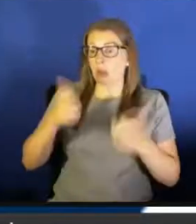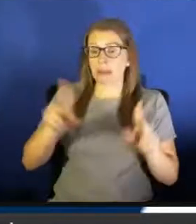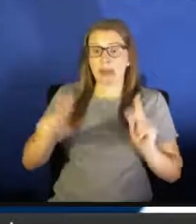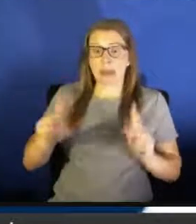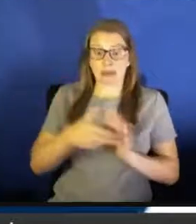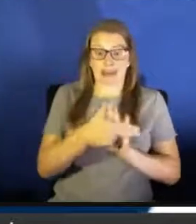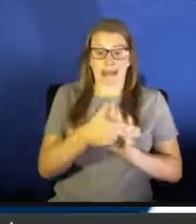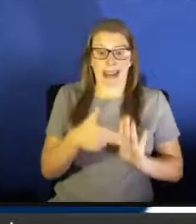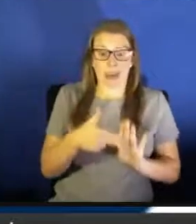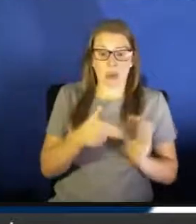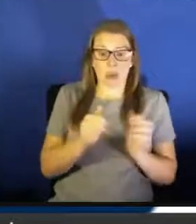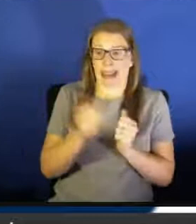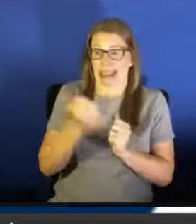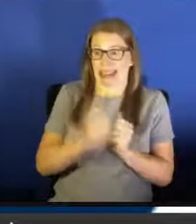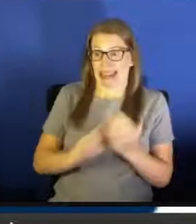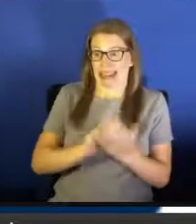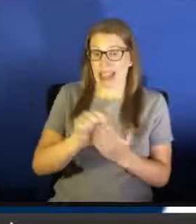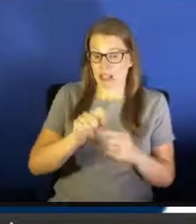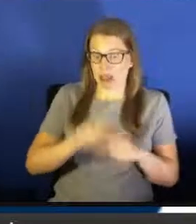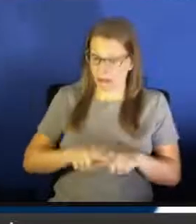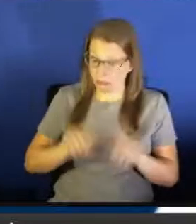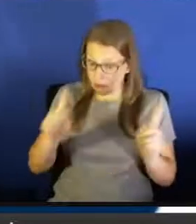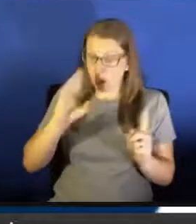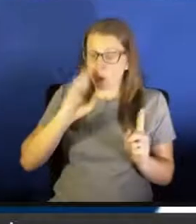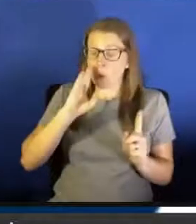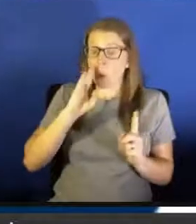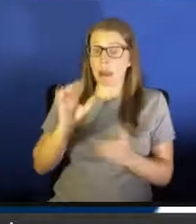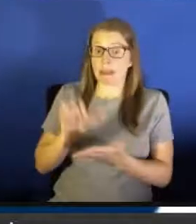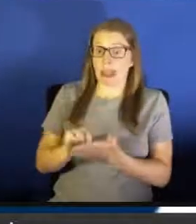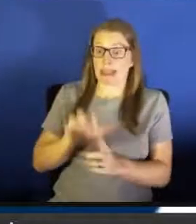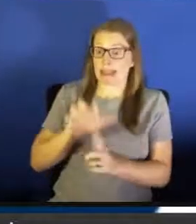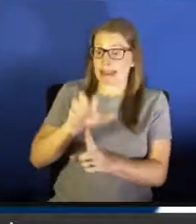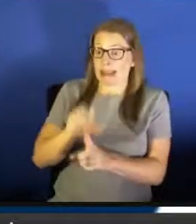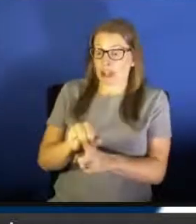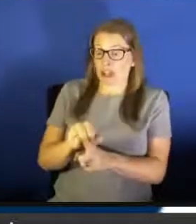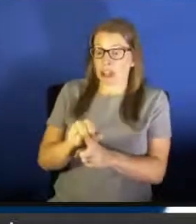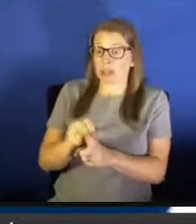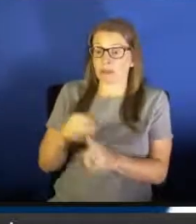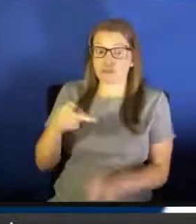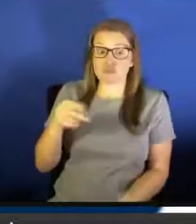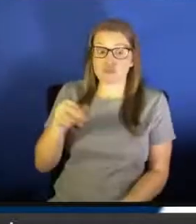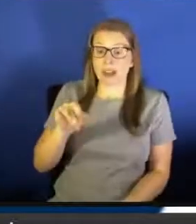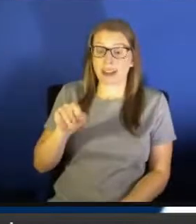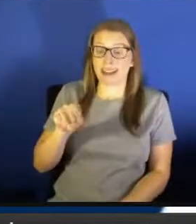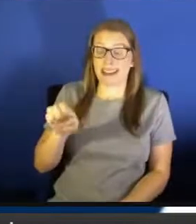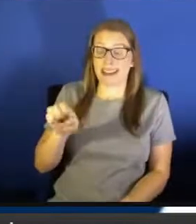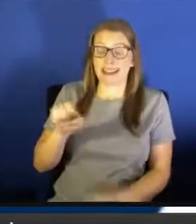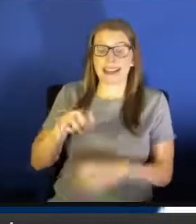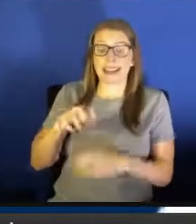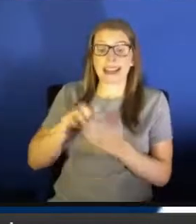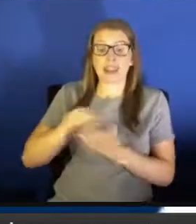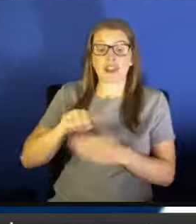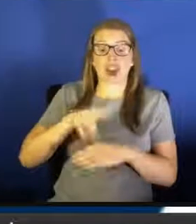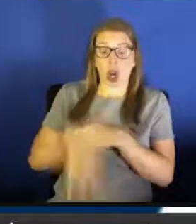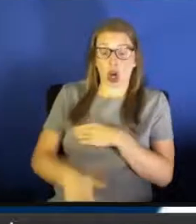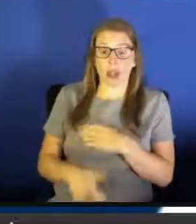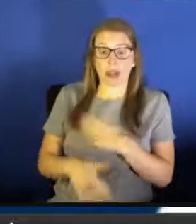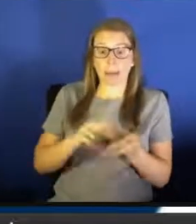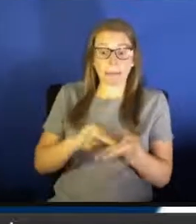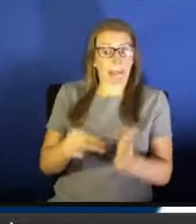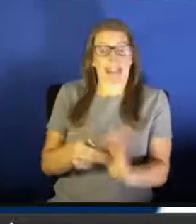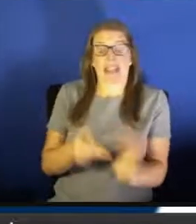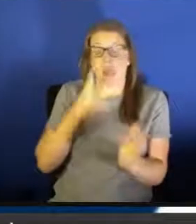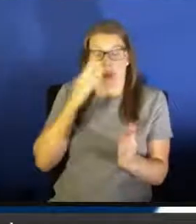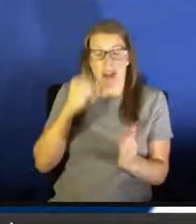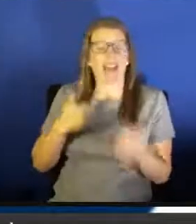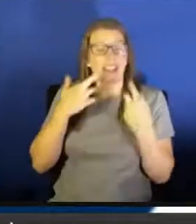diagnosed with any cancer. However, knowing that catching prostate cancer early can result in incredibly good and successful outcomes